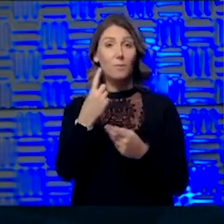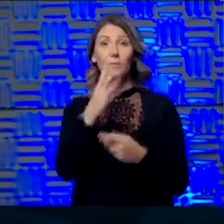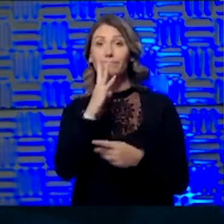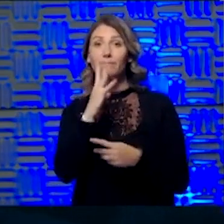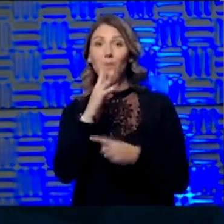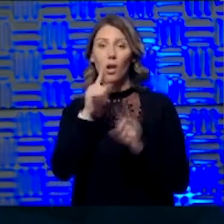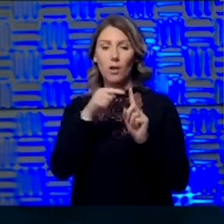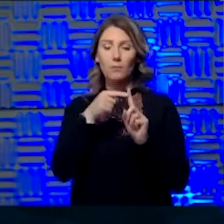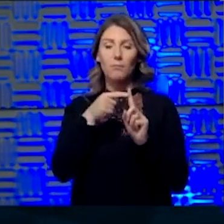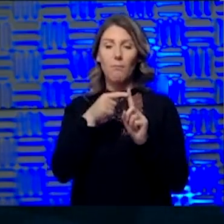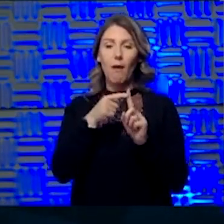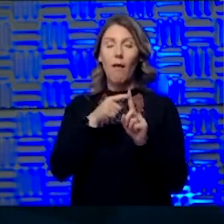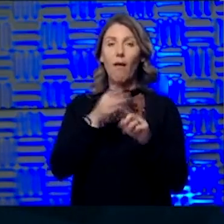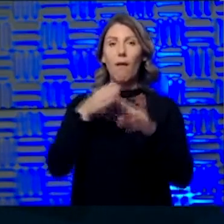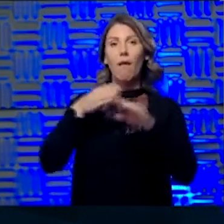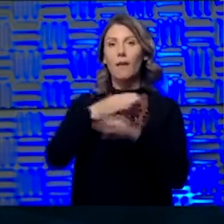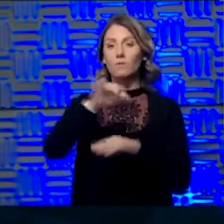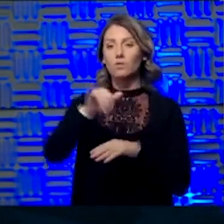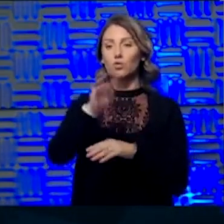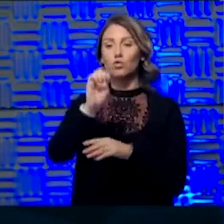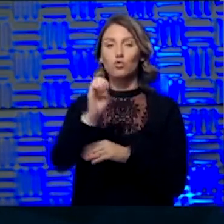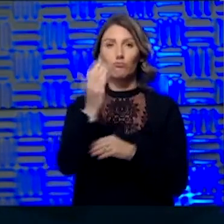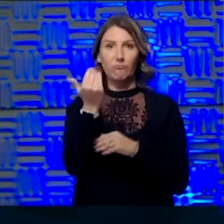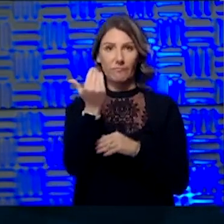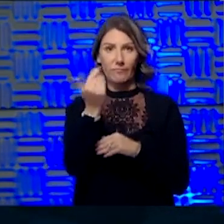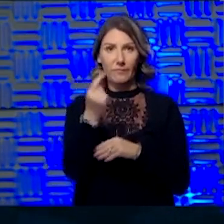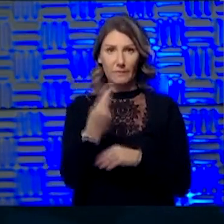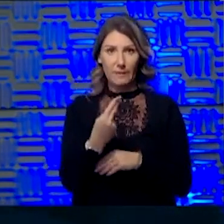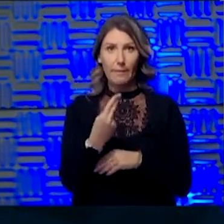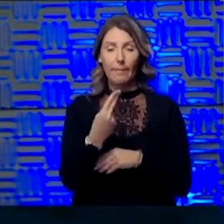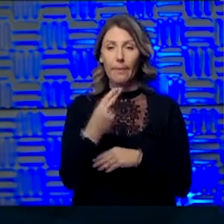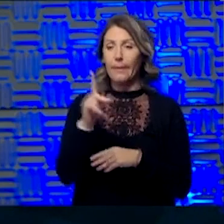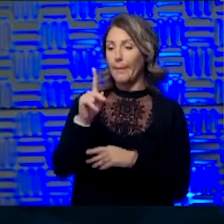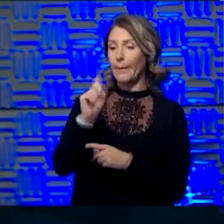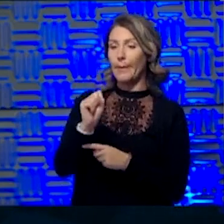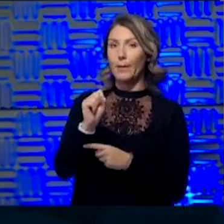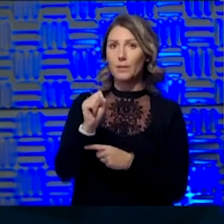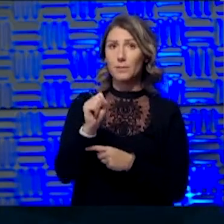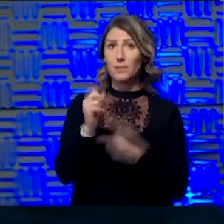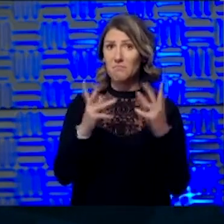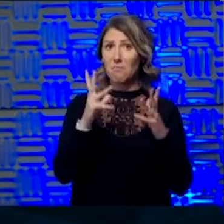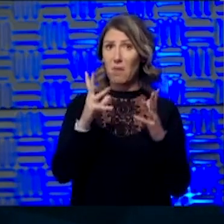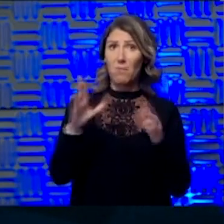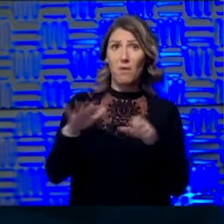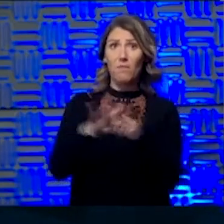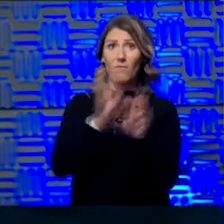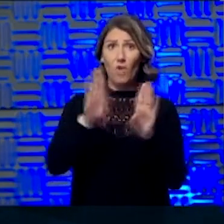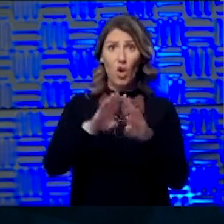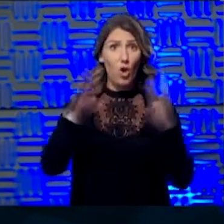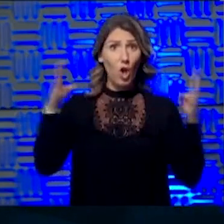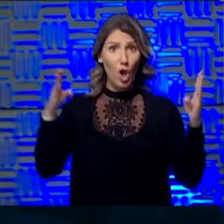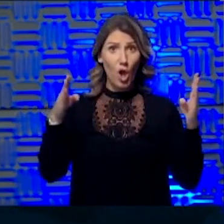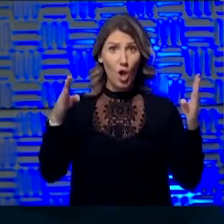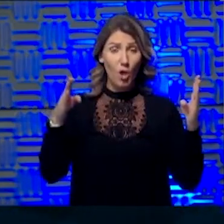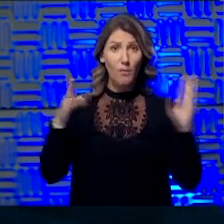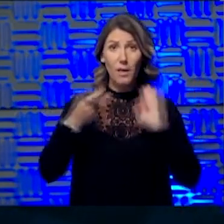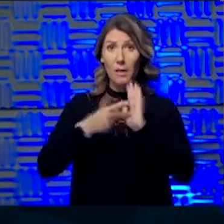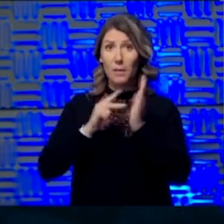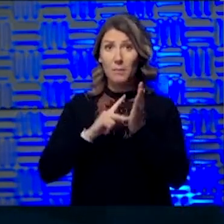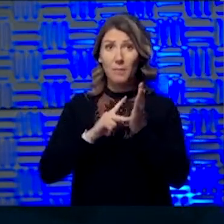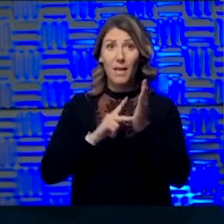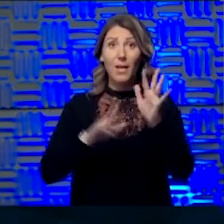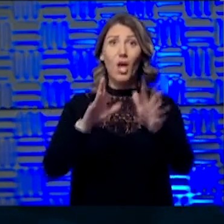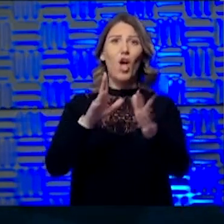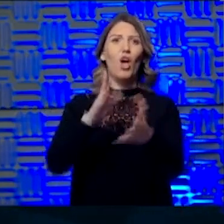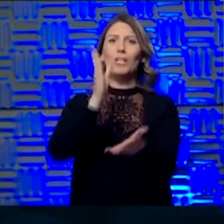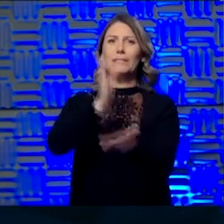June 15th in Kansas, we may be all clear. So does that mean that we won't have to wear masks and